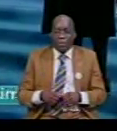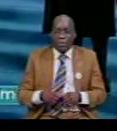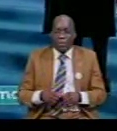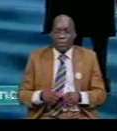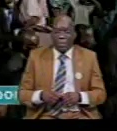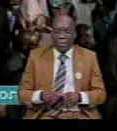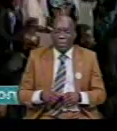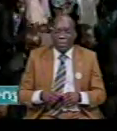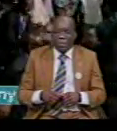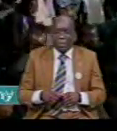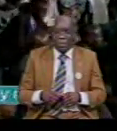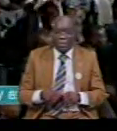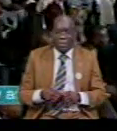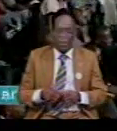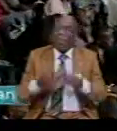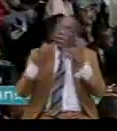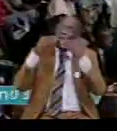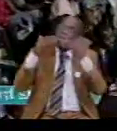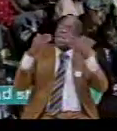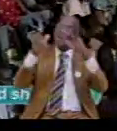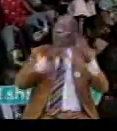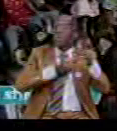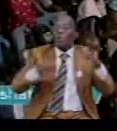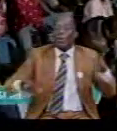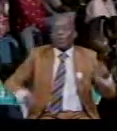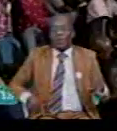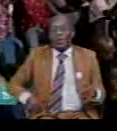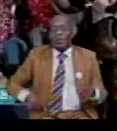Interpreter. Praise the